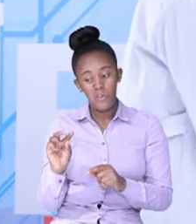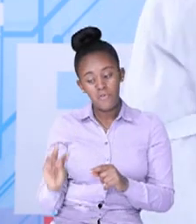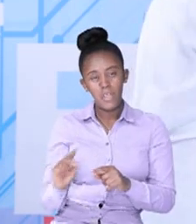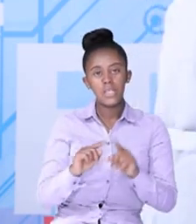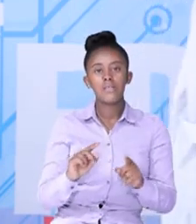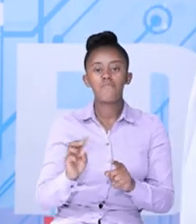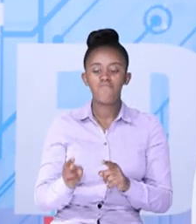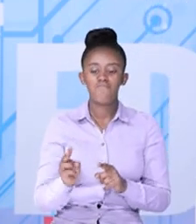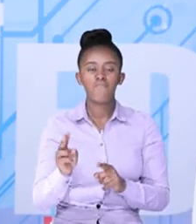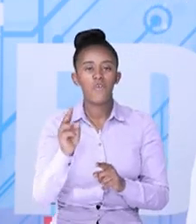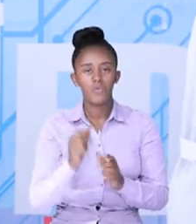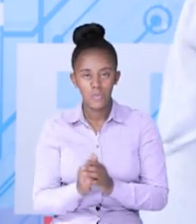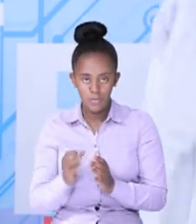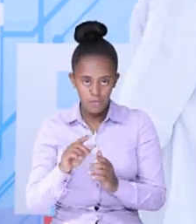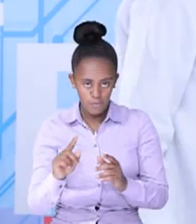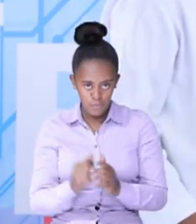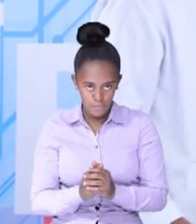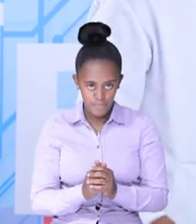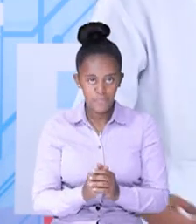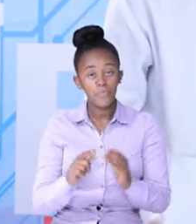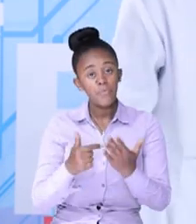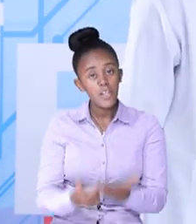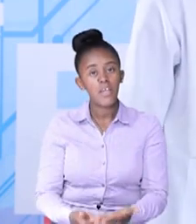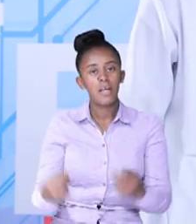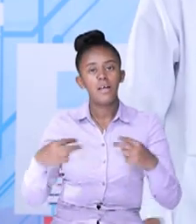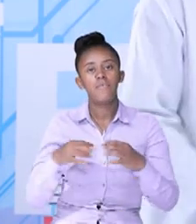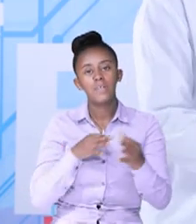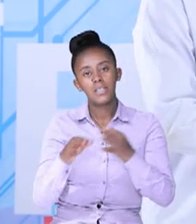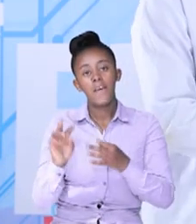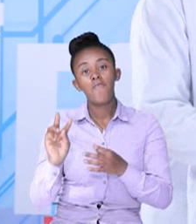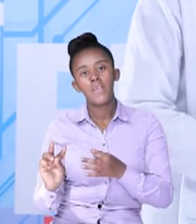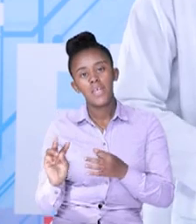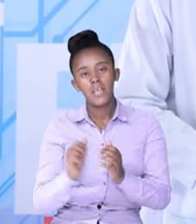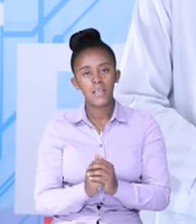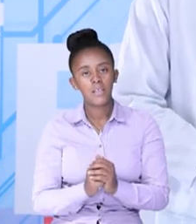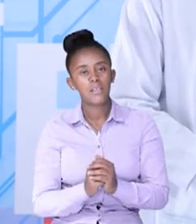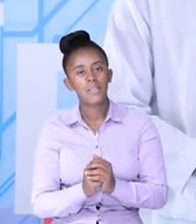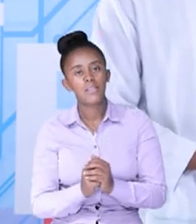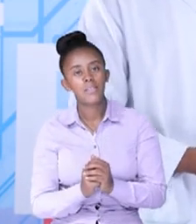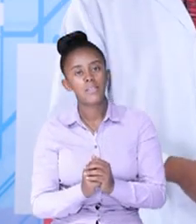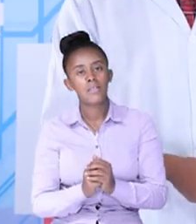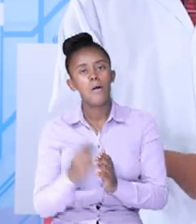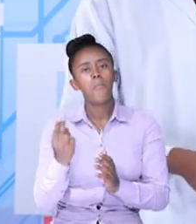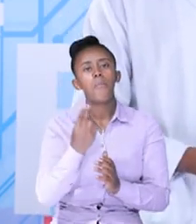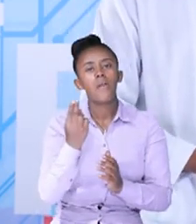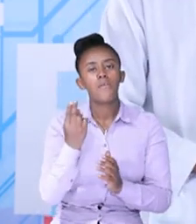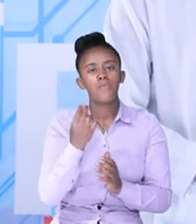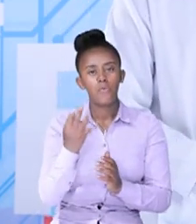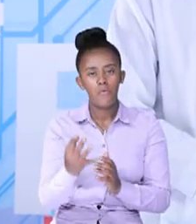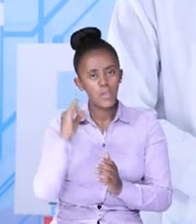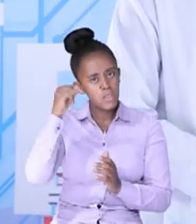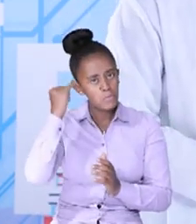particle. Therefore, from this, we can have an expression for the velocity V. So, what is the benefit of